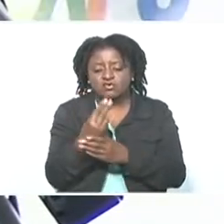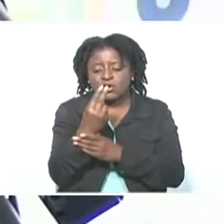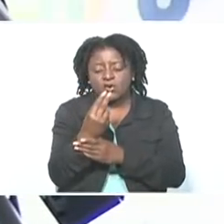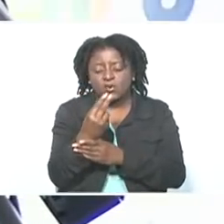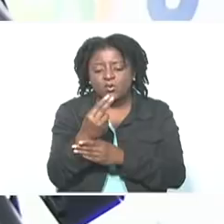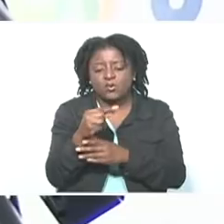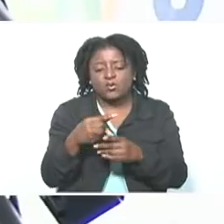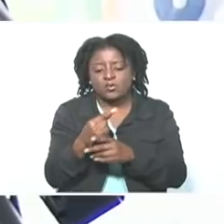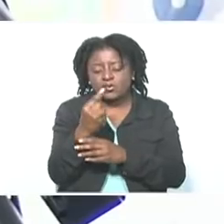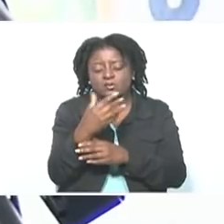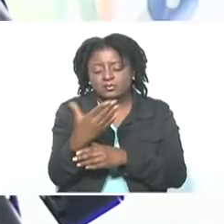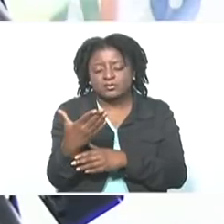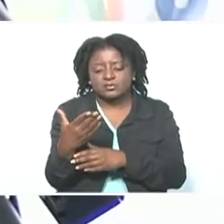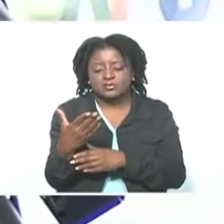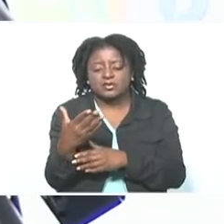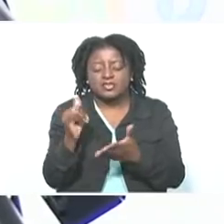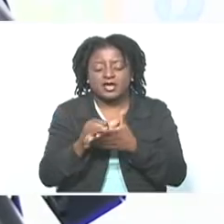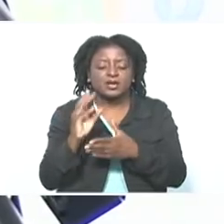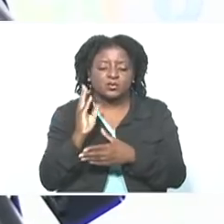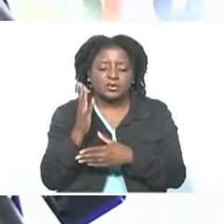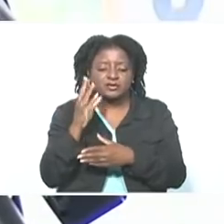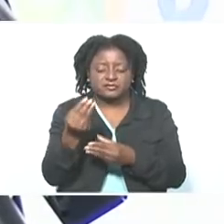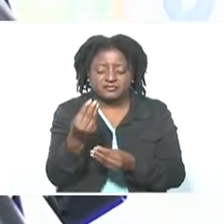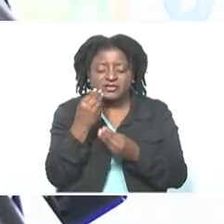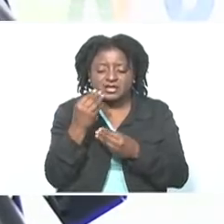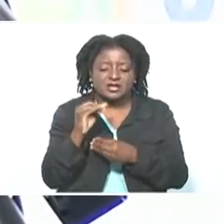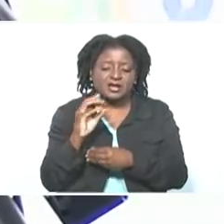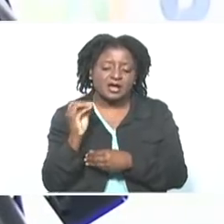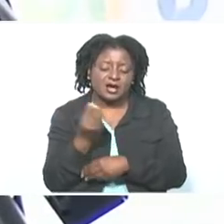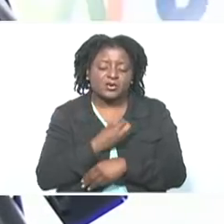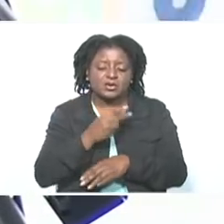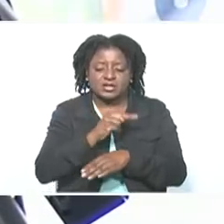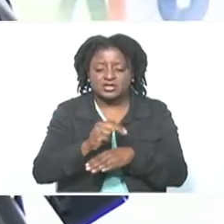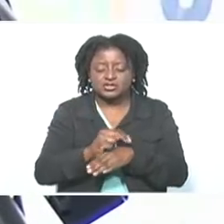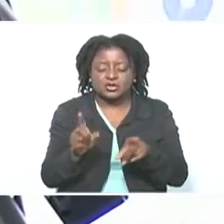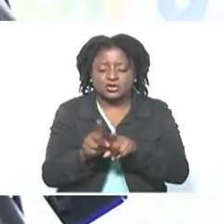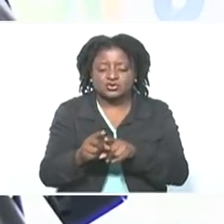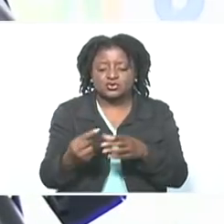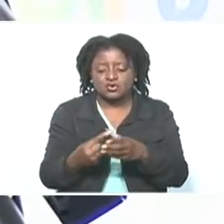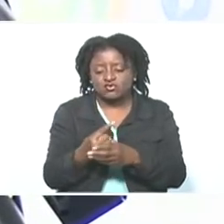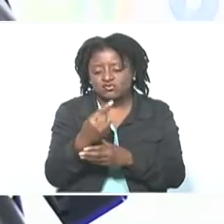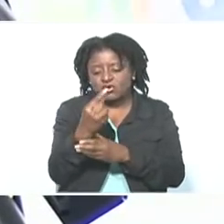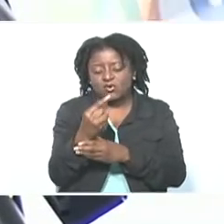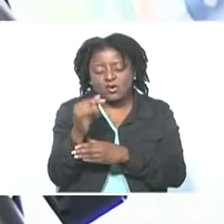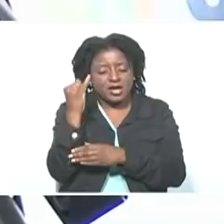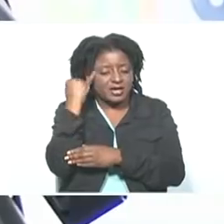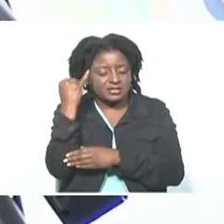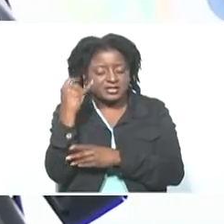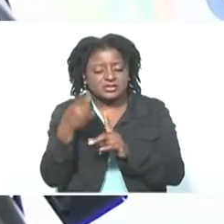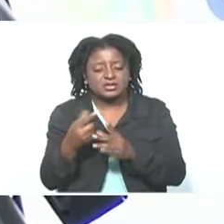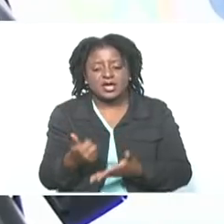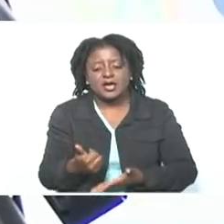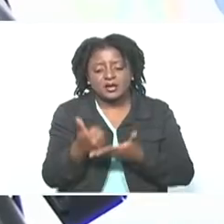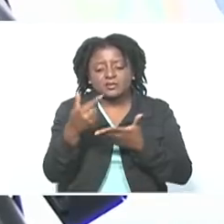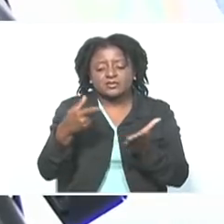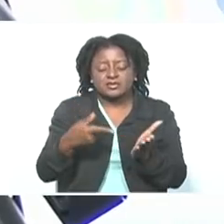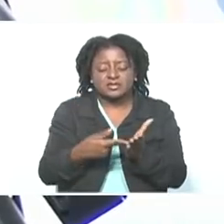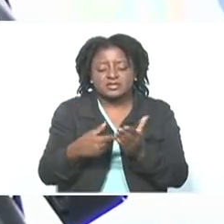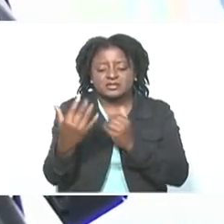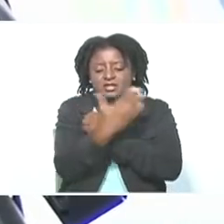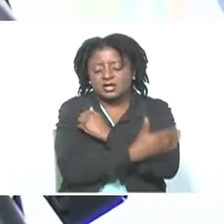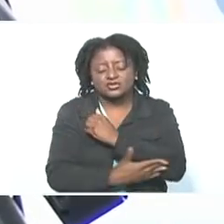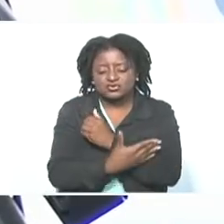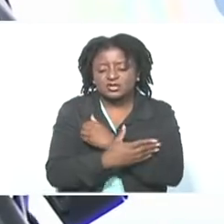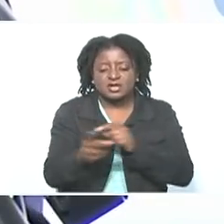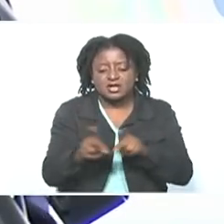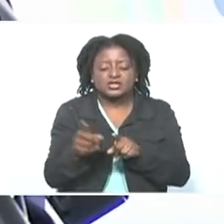also grow ideas that will help this country in countless ways as we push towards our 50th